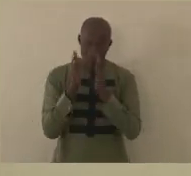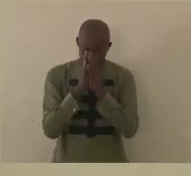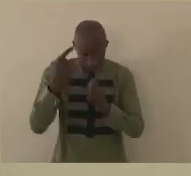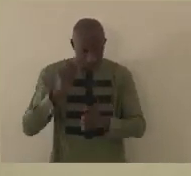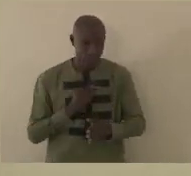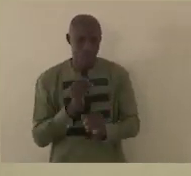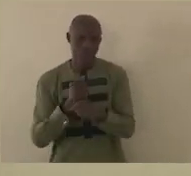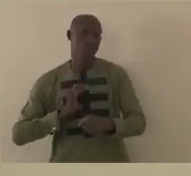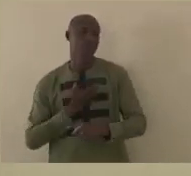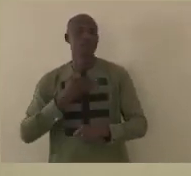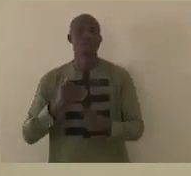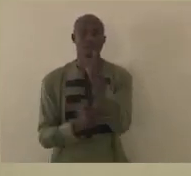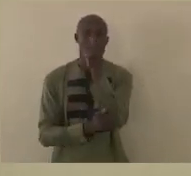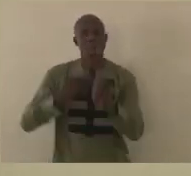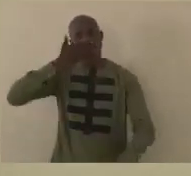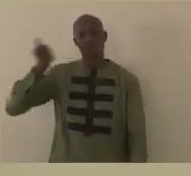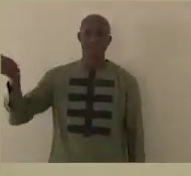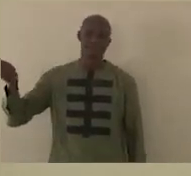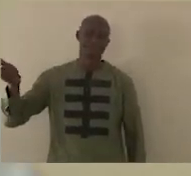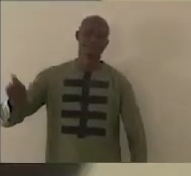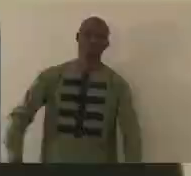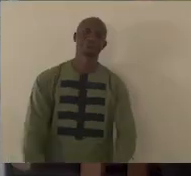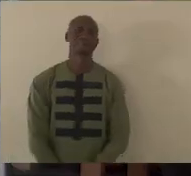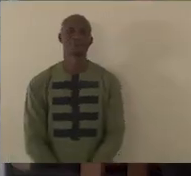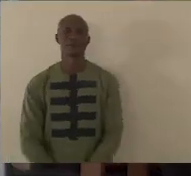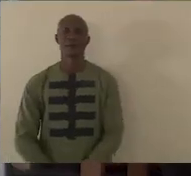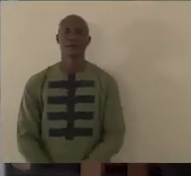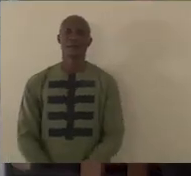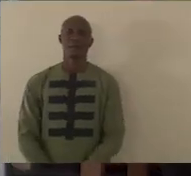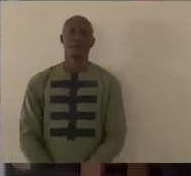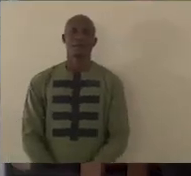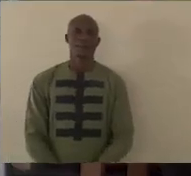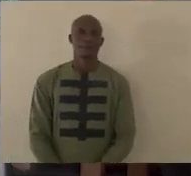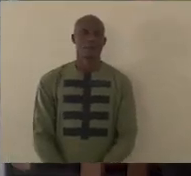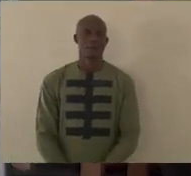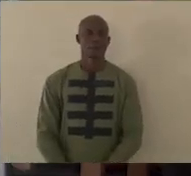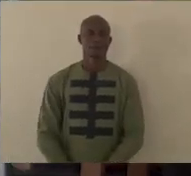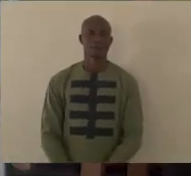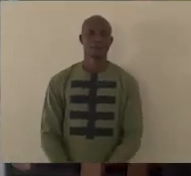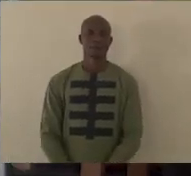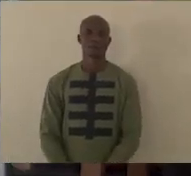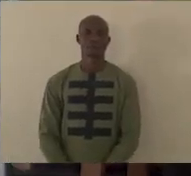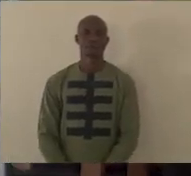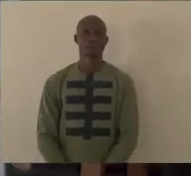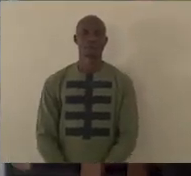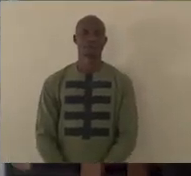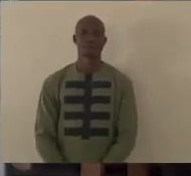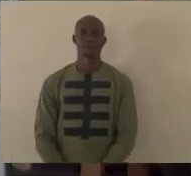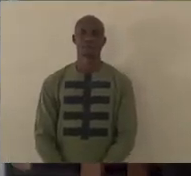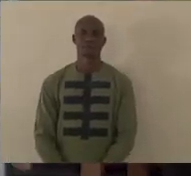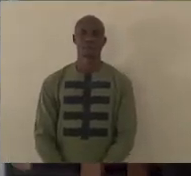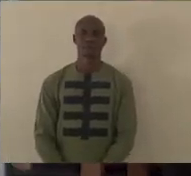us and make our country better. Thank you. Yes, right. A round of applause for him.